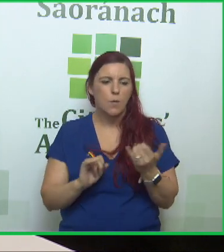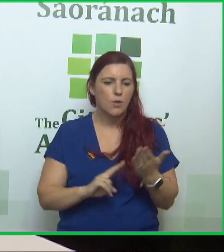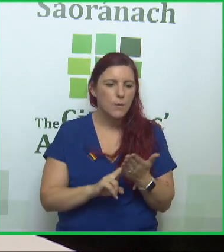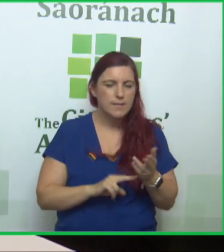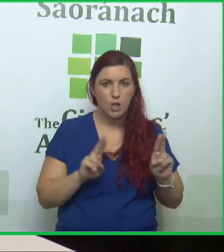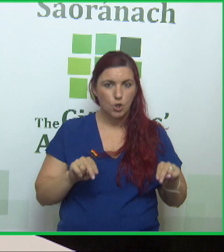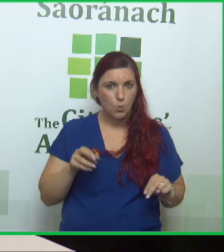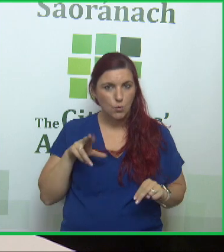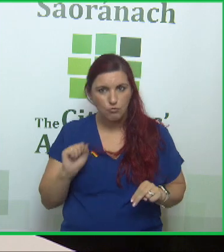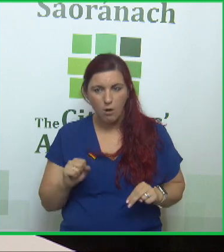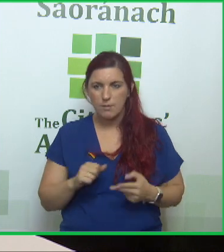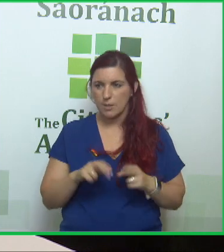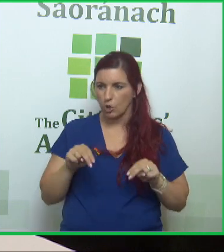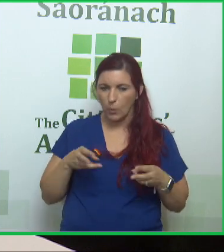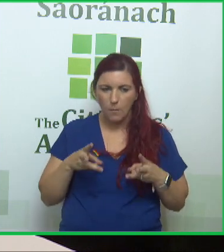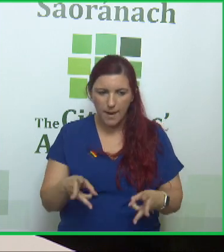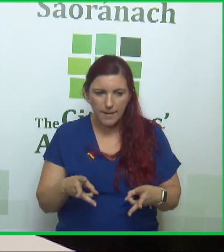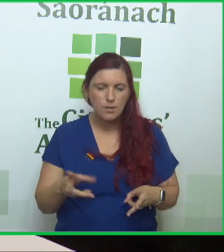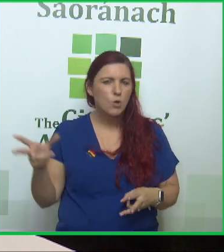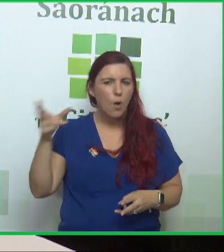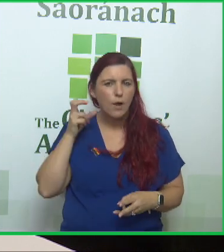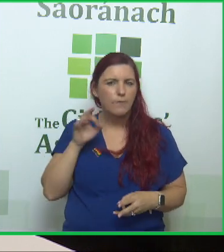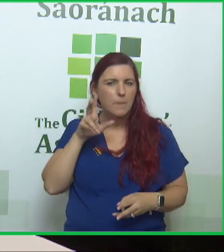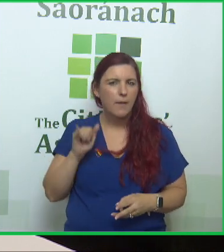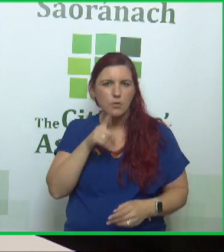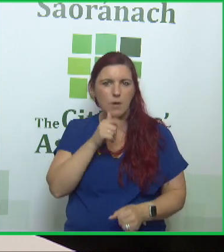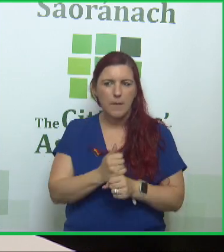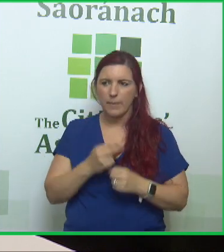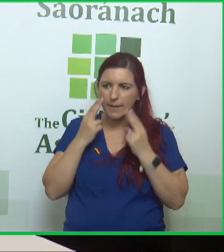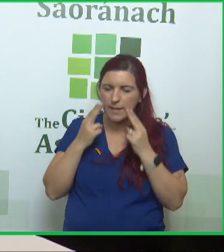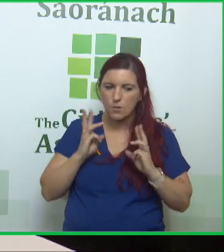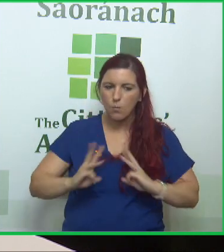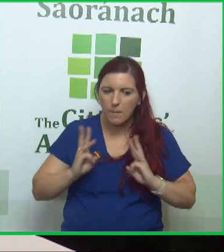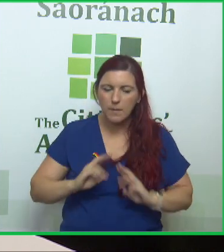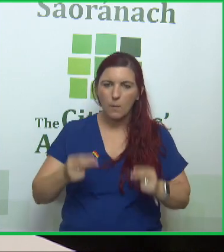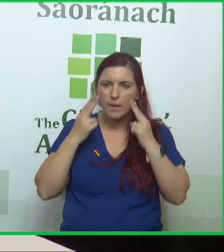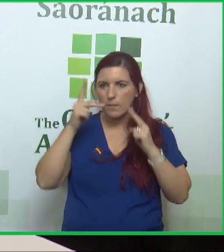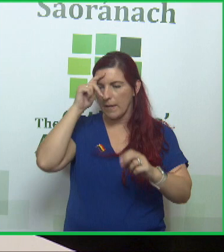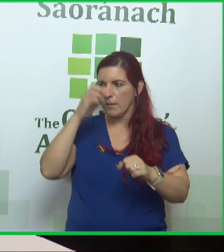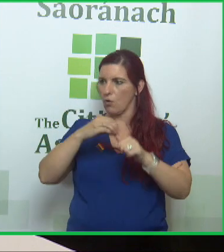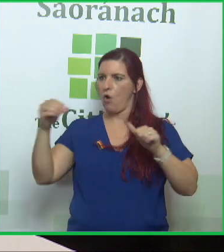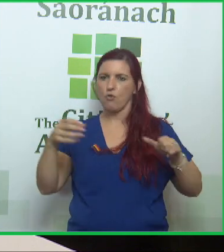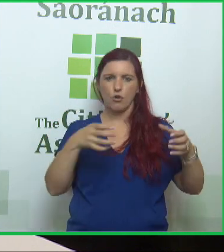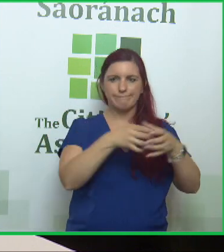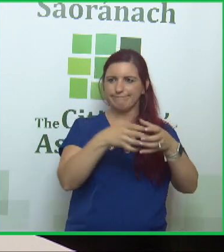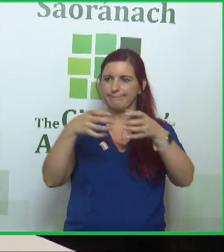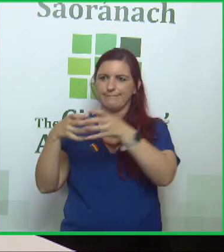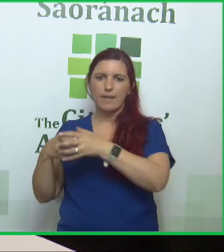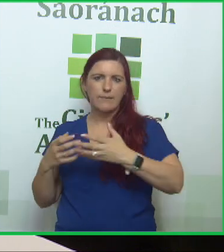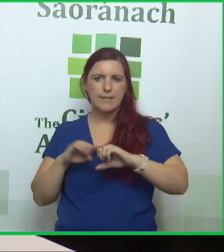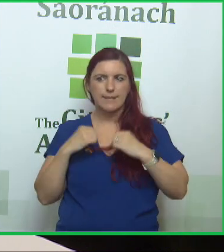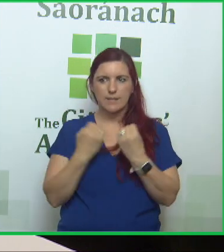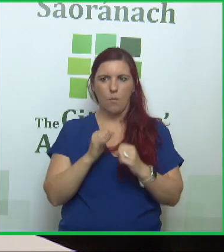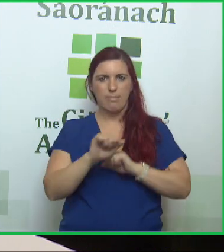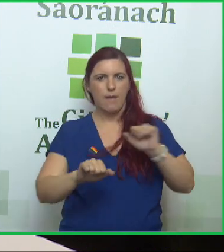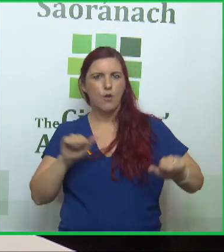drugs in new ways. We've heard from Gary on the needs of women. We need to look at other genders and how they're using substances and what their